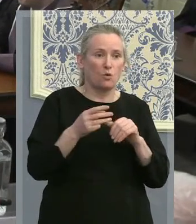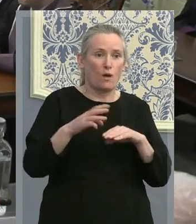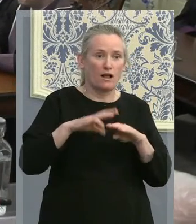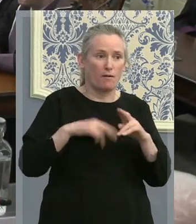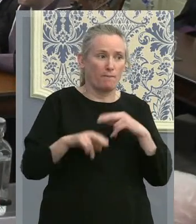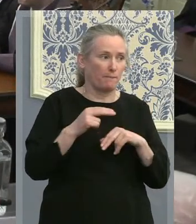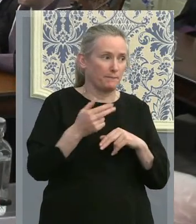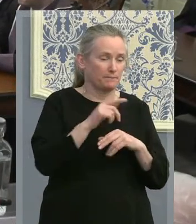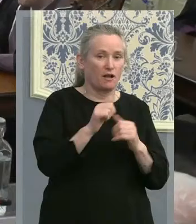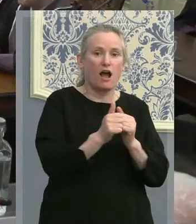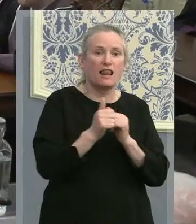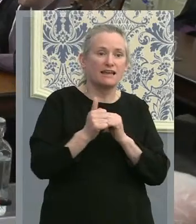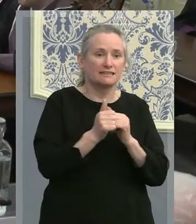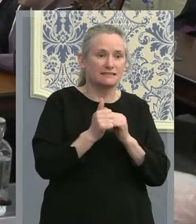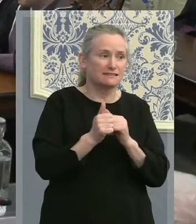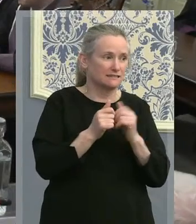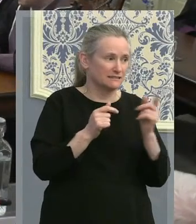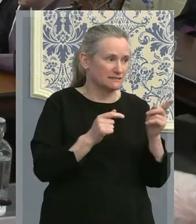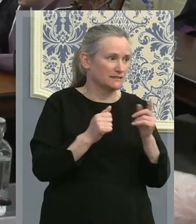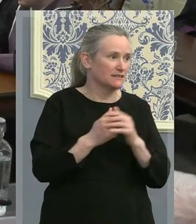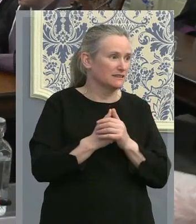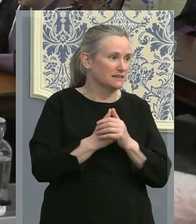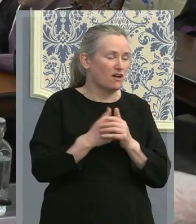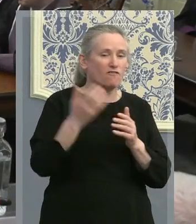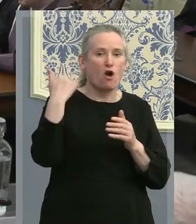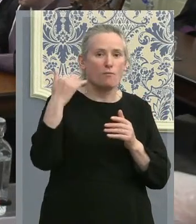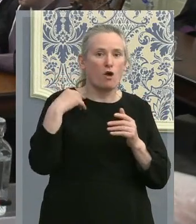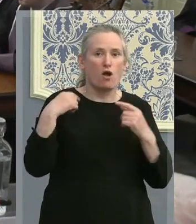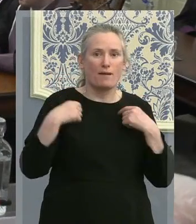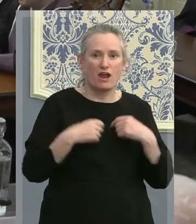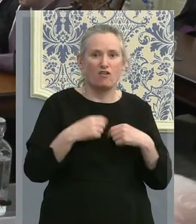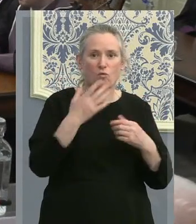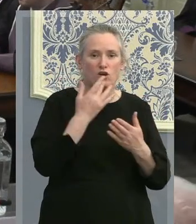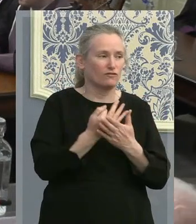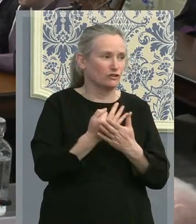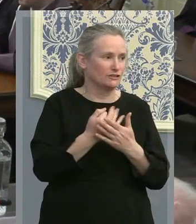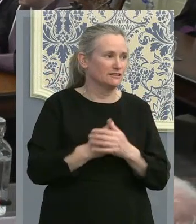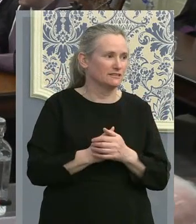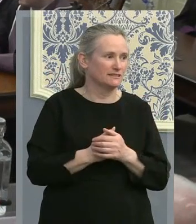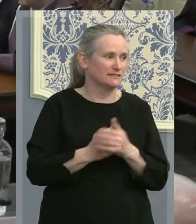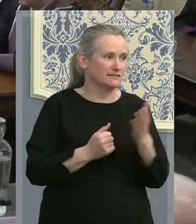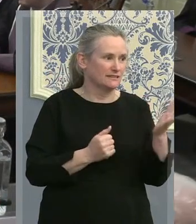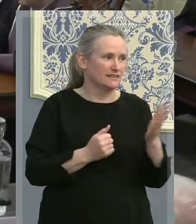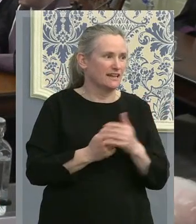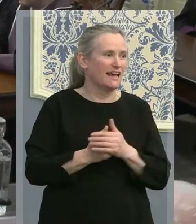colleague, the Metropolitan Mayor of Waterford and Green Party representative, Councillor Jody Power.